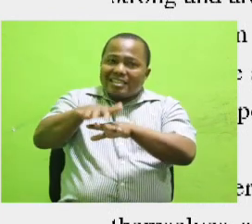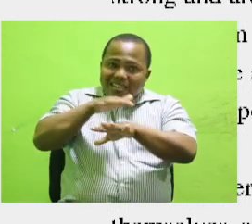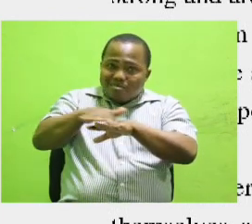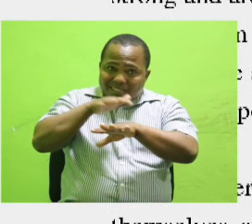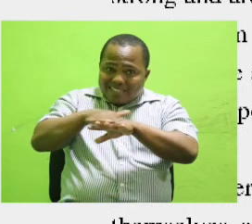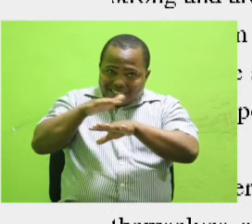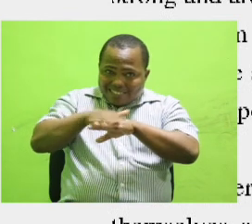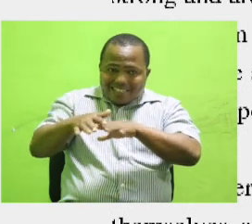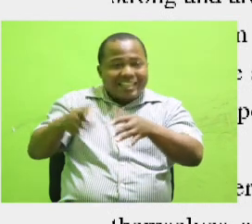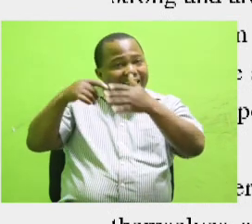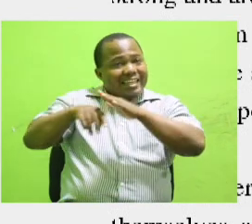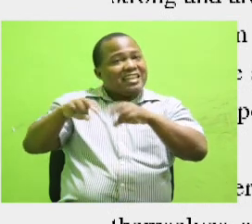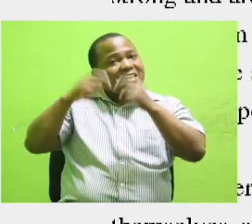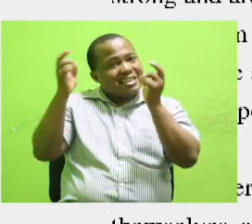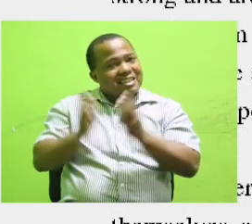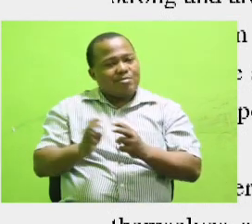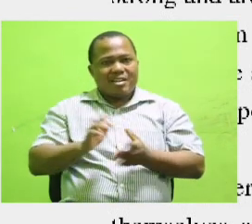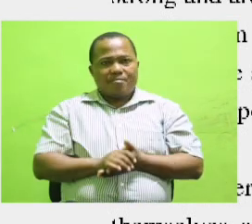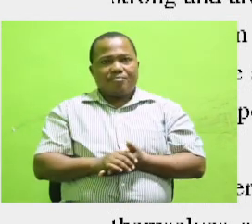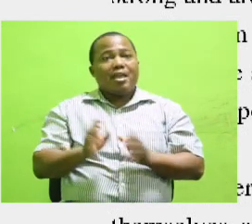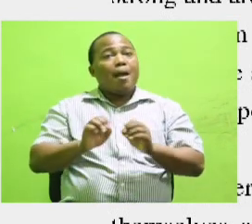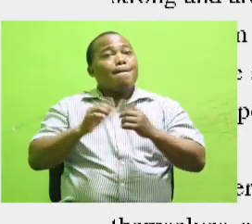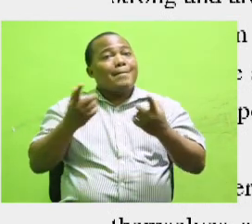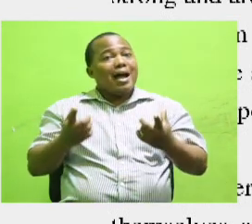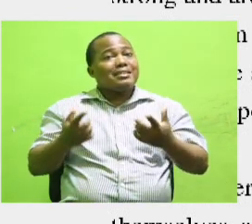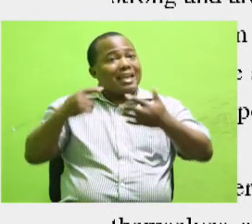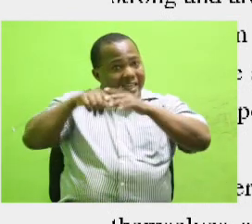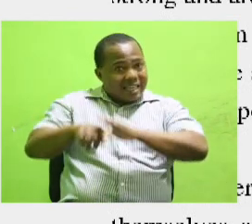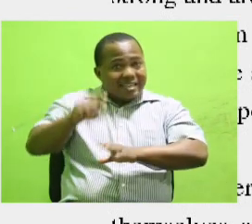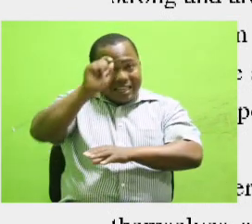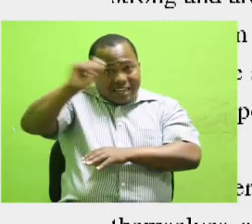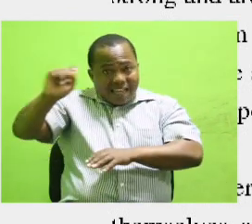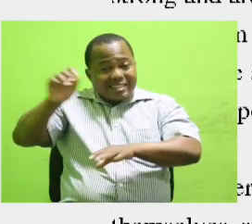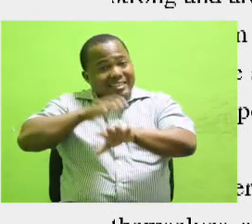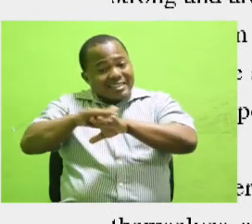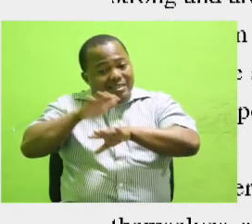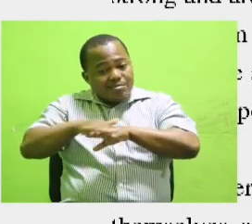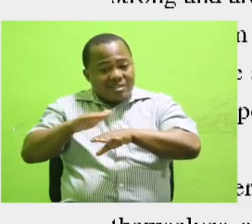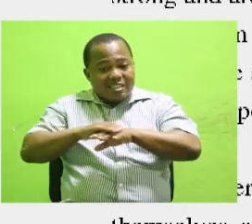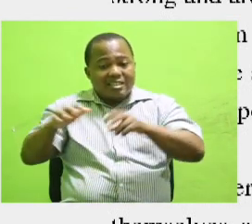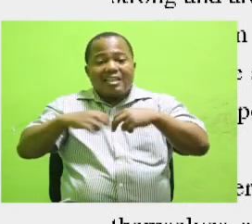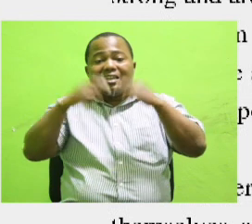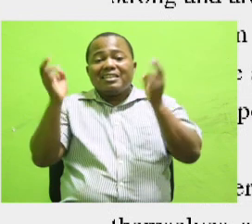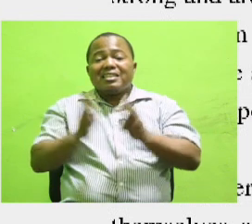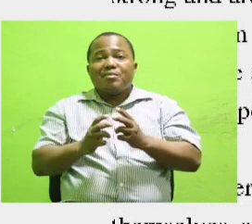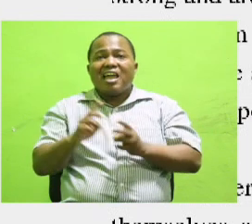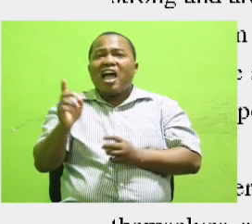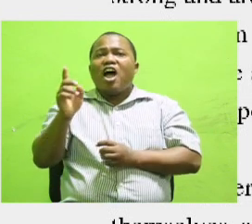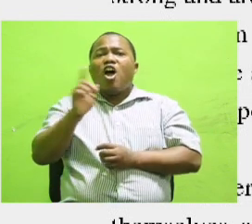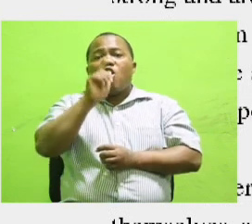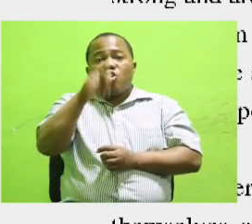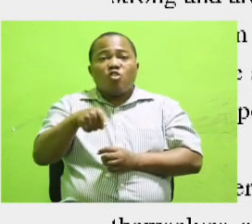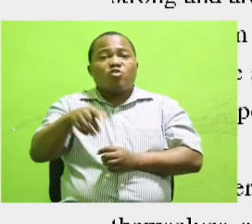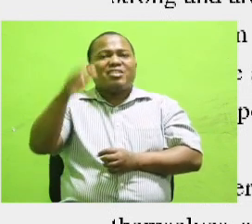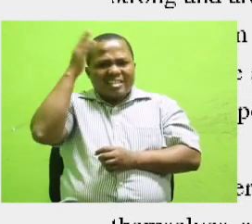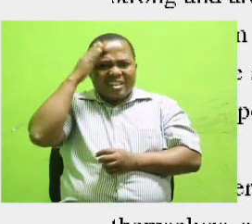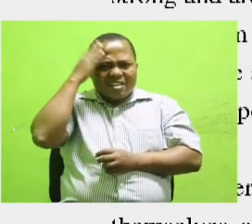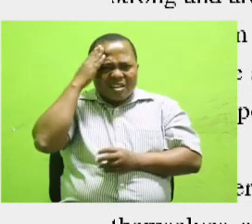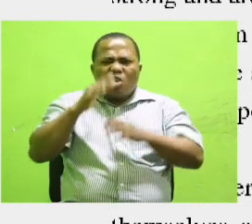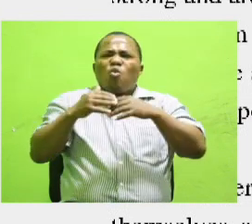seminar. But in writing the speech at that seminar, you should know on what to be